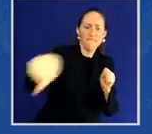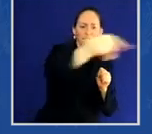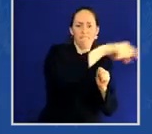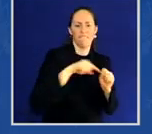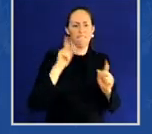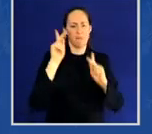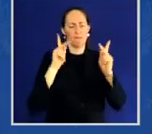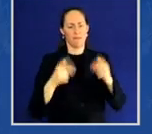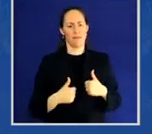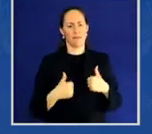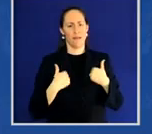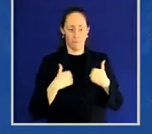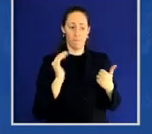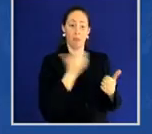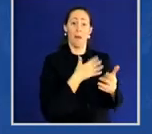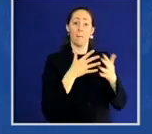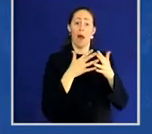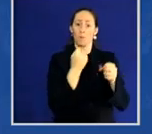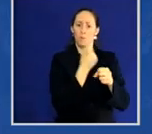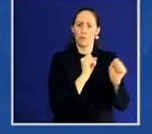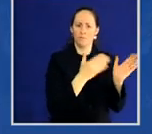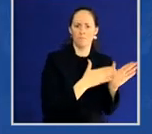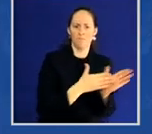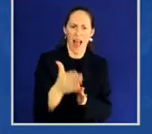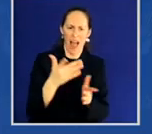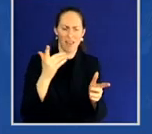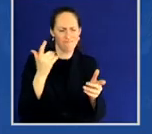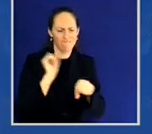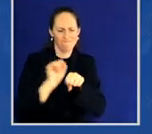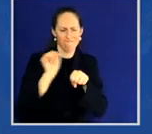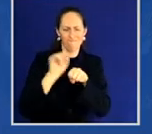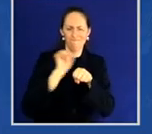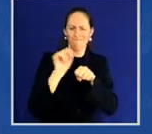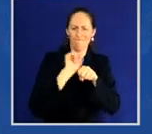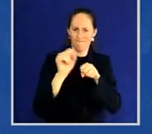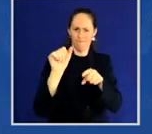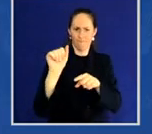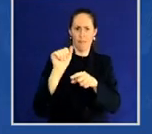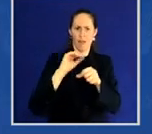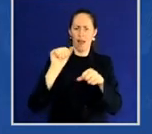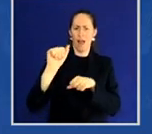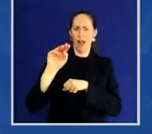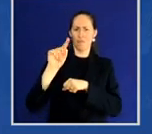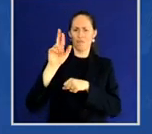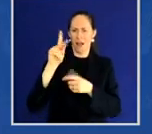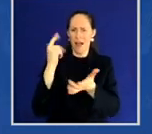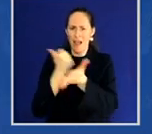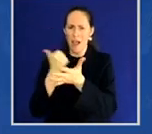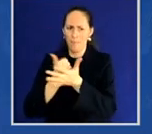keep Amtrak running at the height of the pandemic, because we weren't traveling Amtrak furloughed